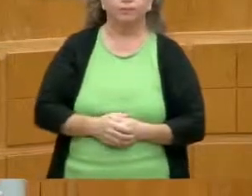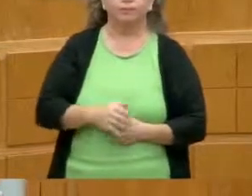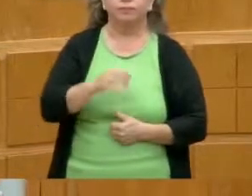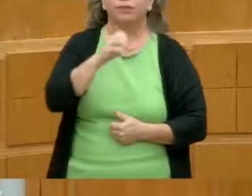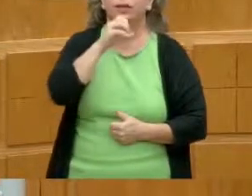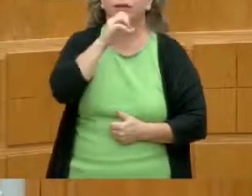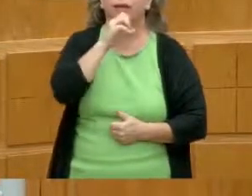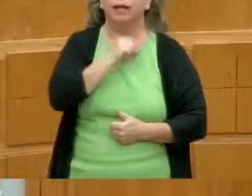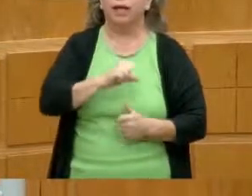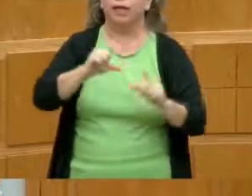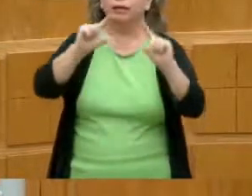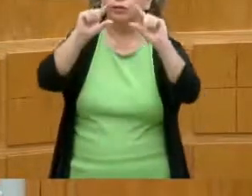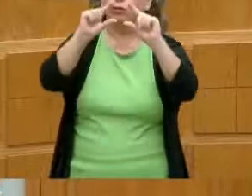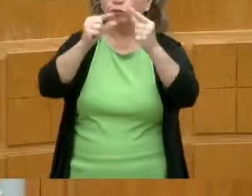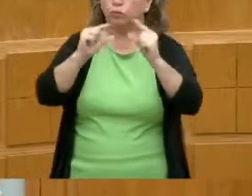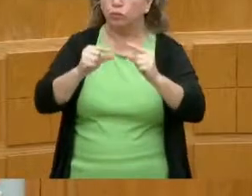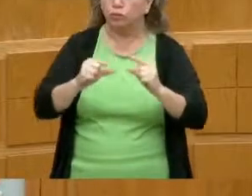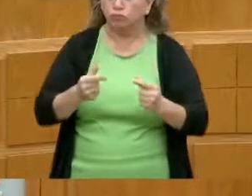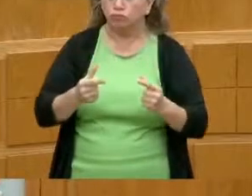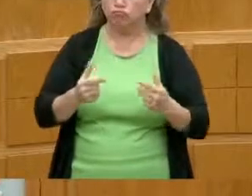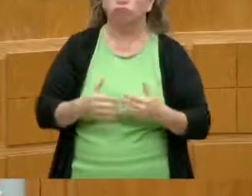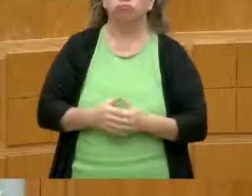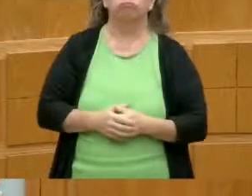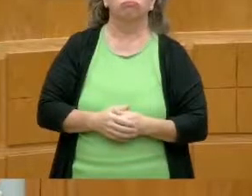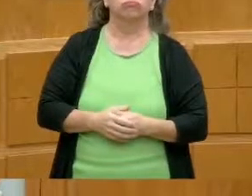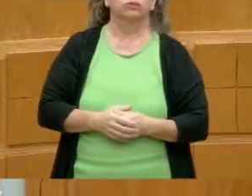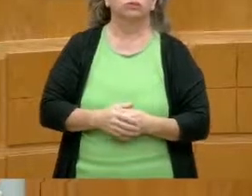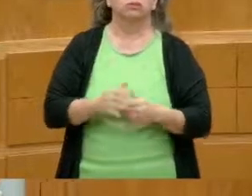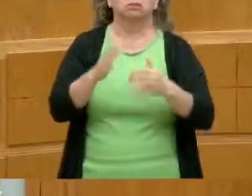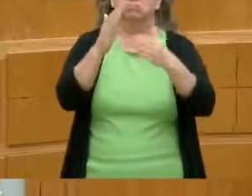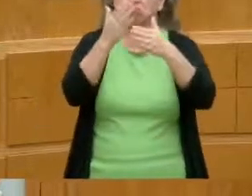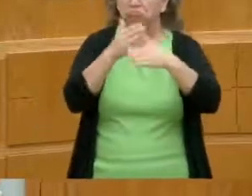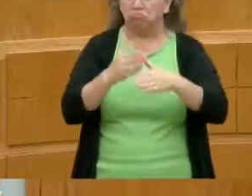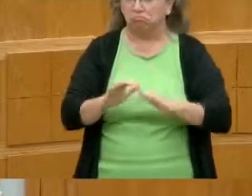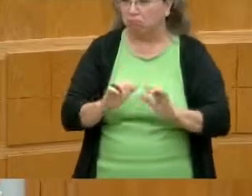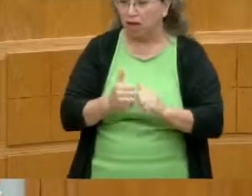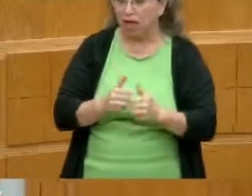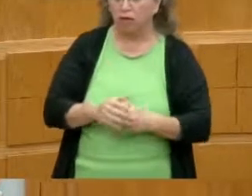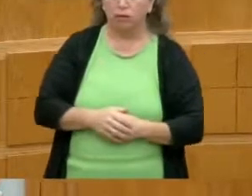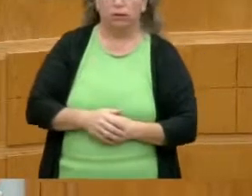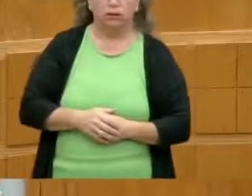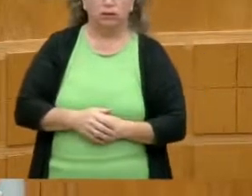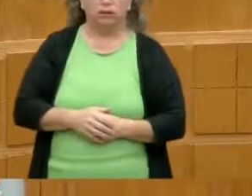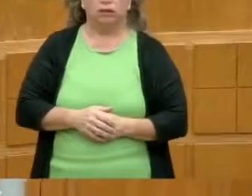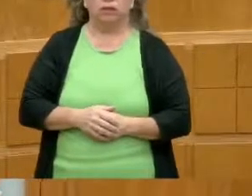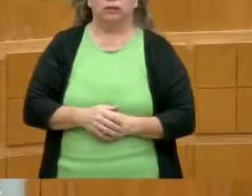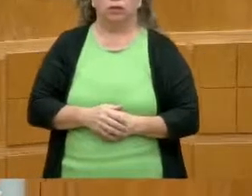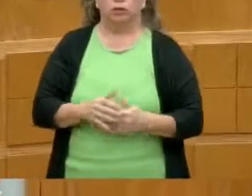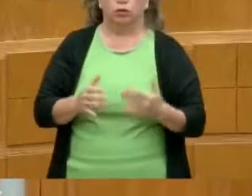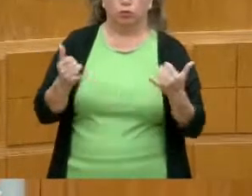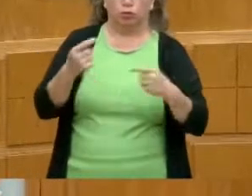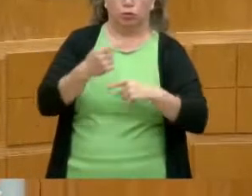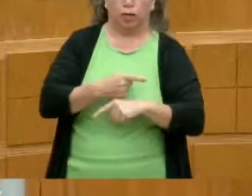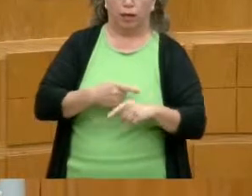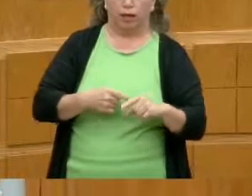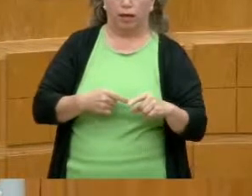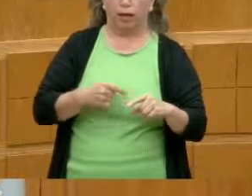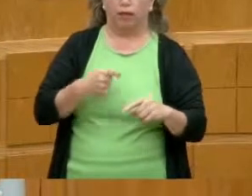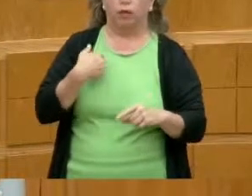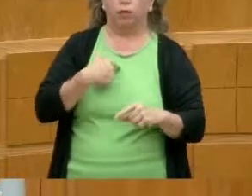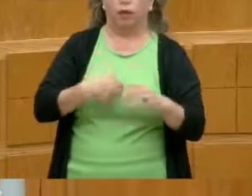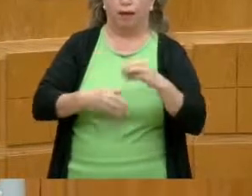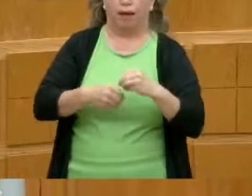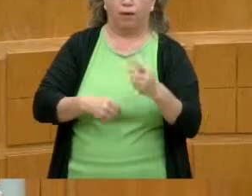9 different age groups, and today there was an addition in each of the age groups from 0 to